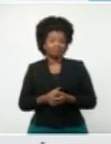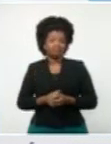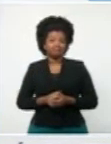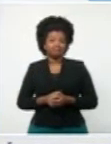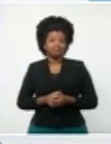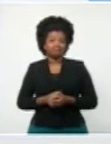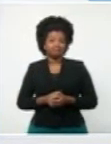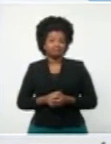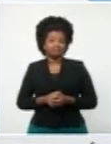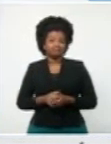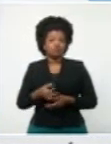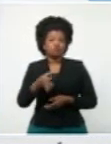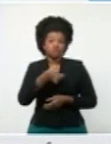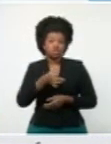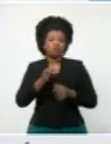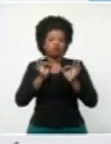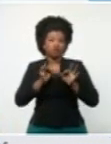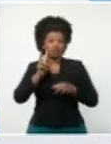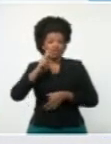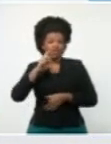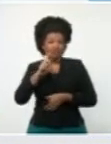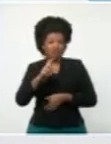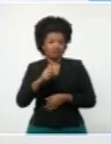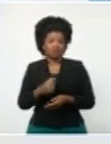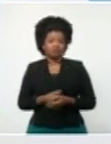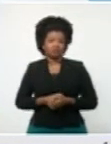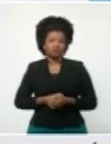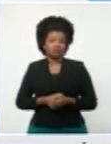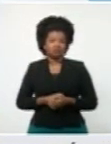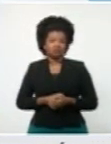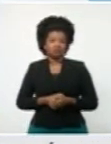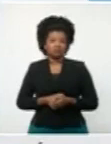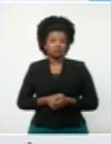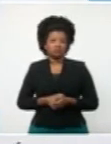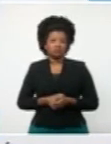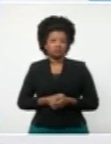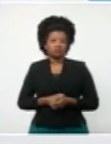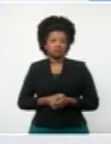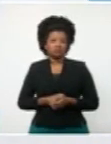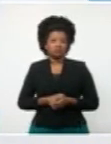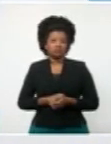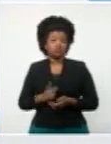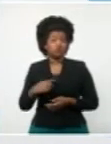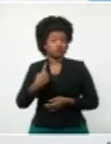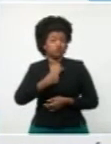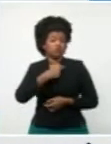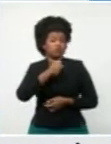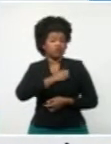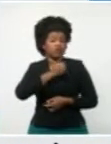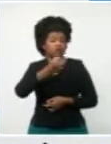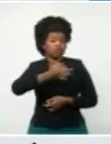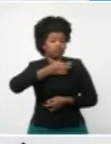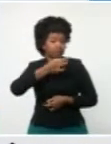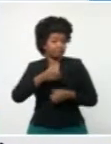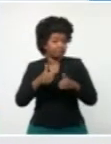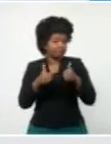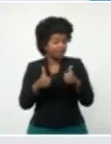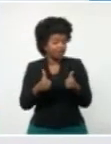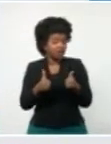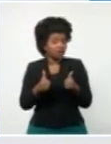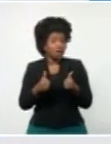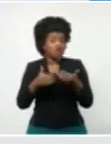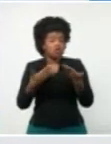which they come from, because their infection is not a result of the spread of the disease in that